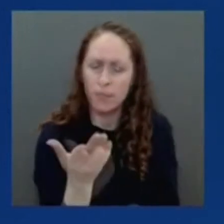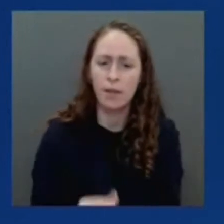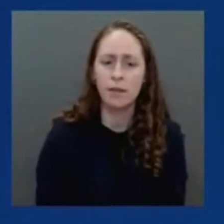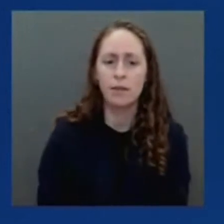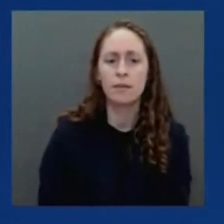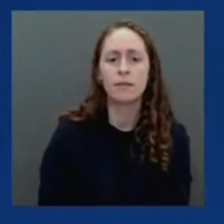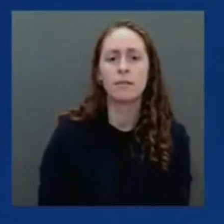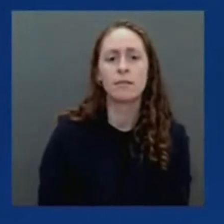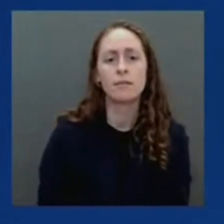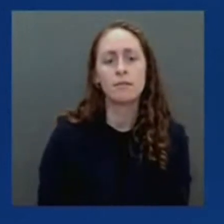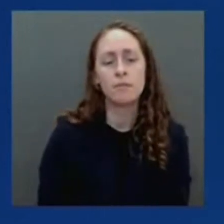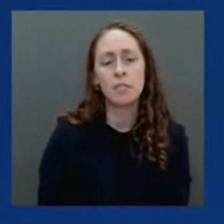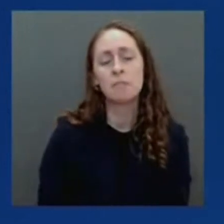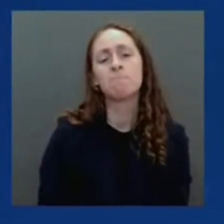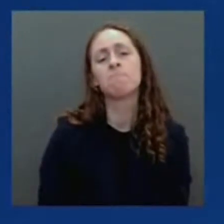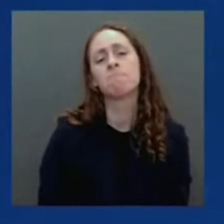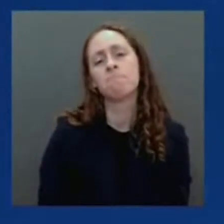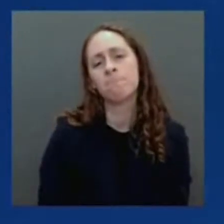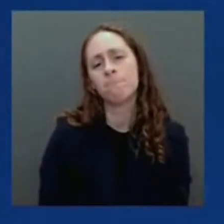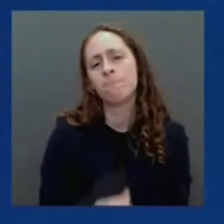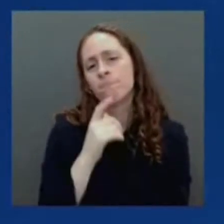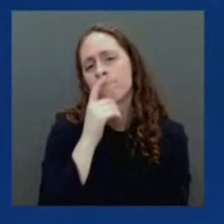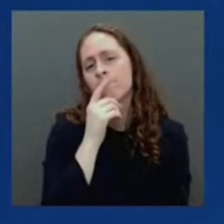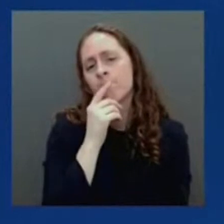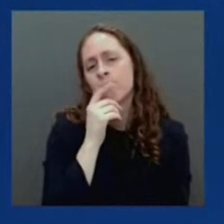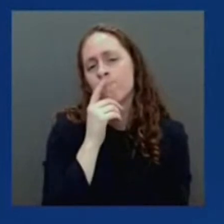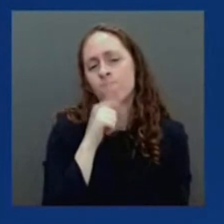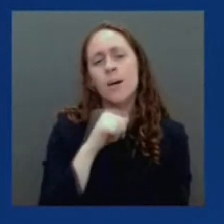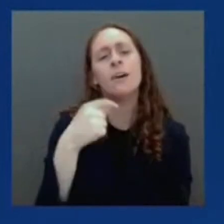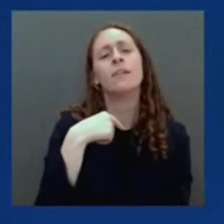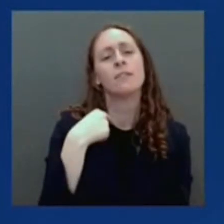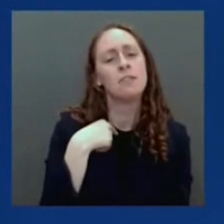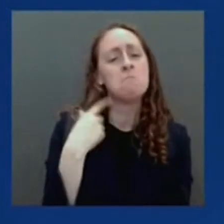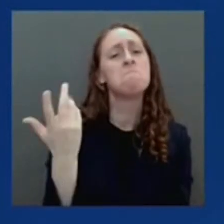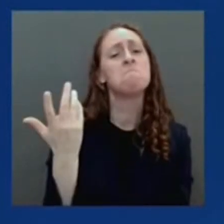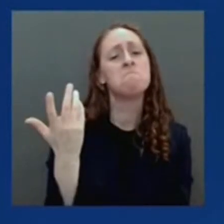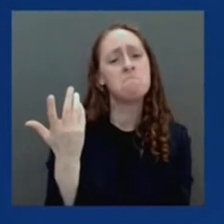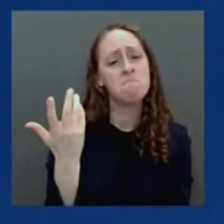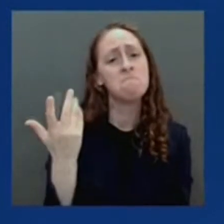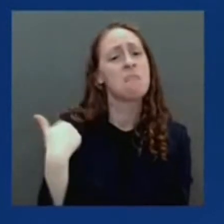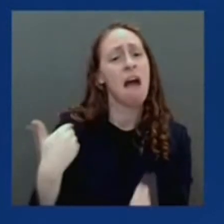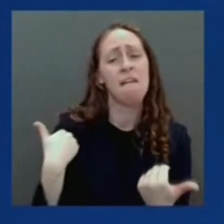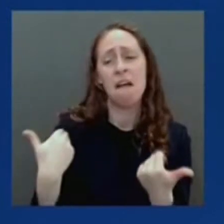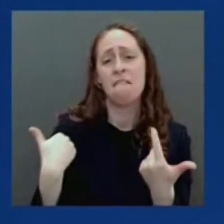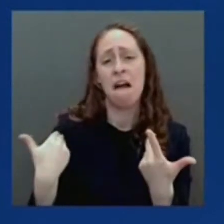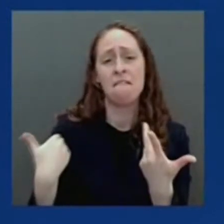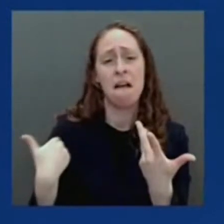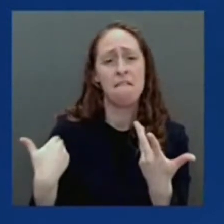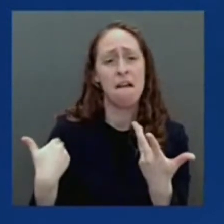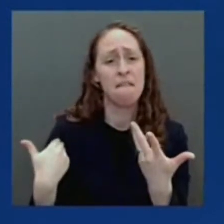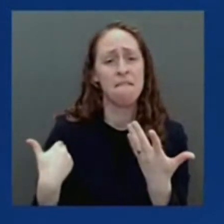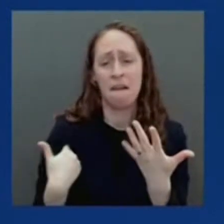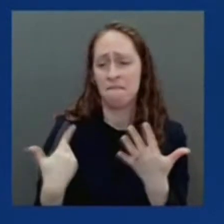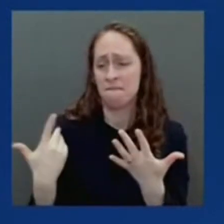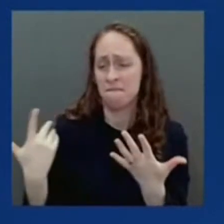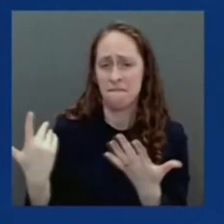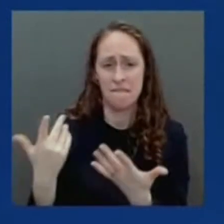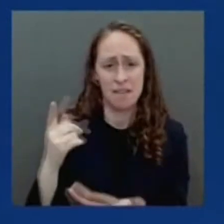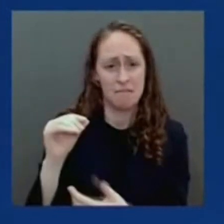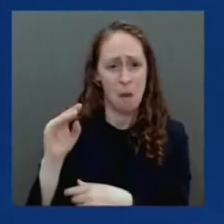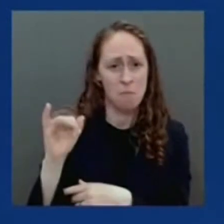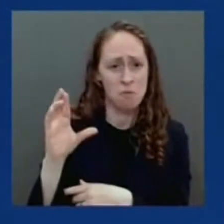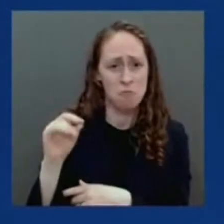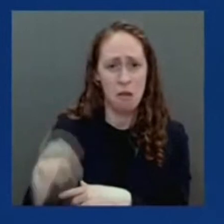need in this current fight against Omicron, and we've done a lot to prepare for what's ahead. We have boosters for